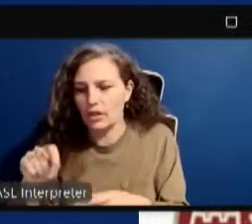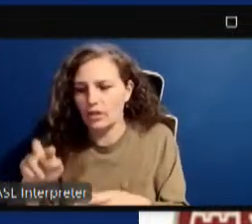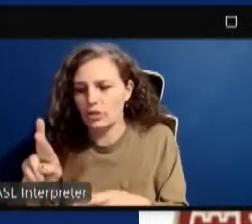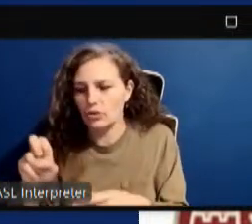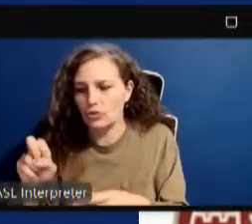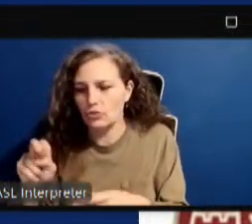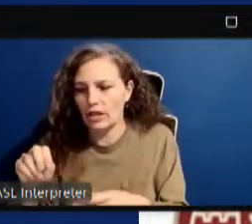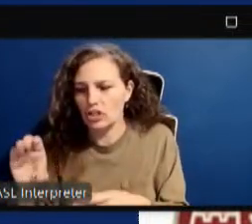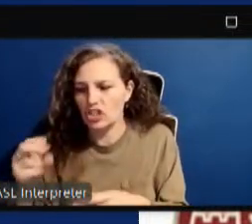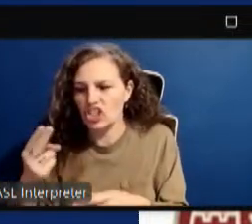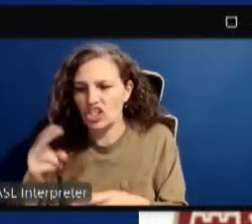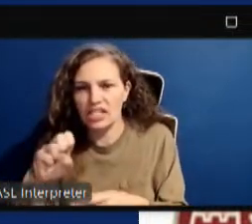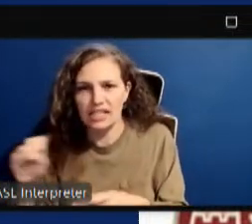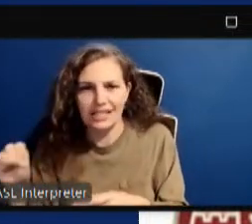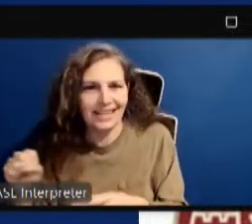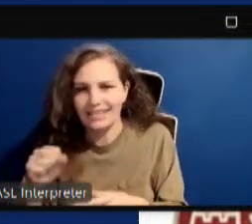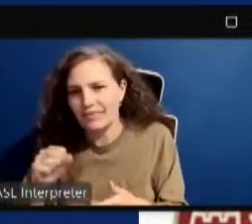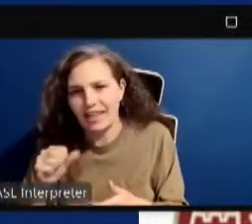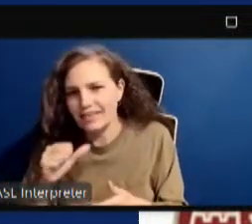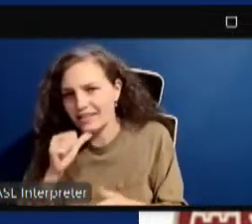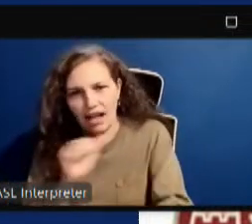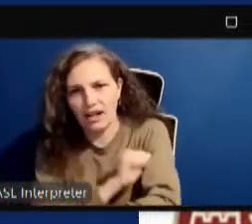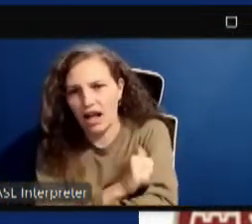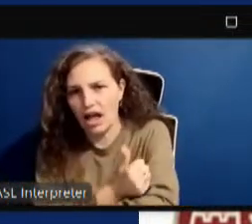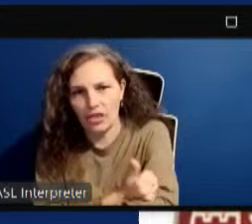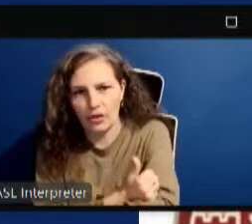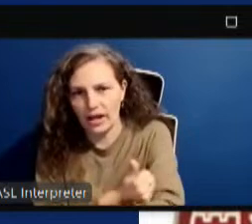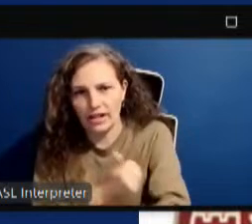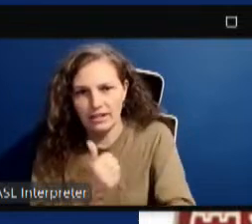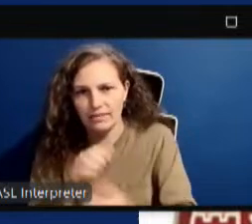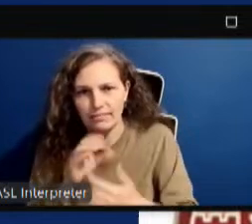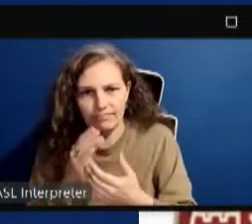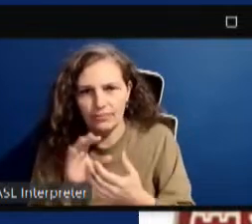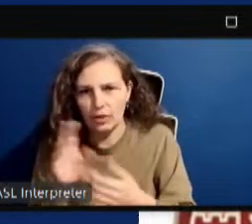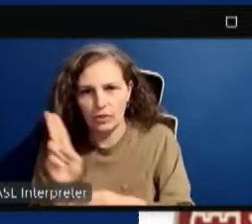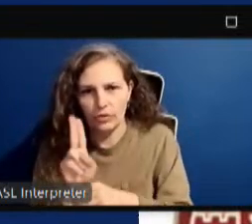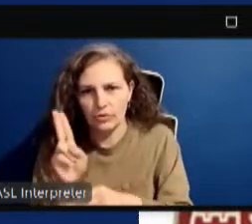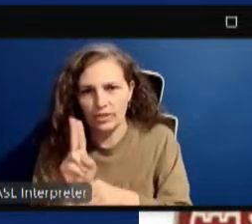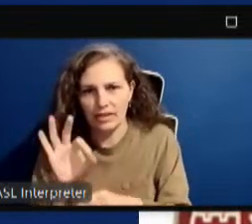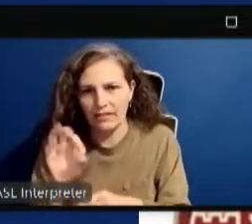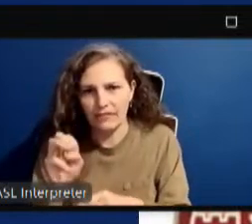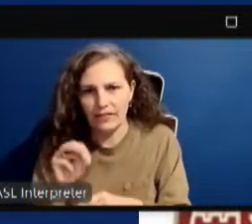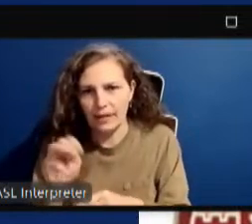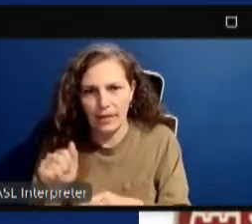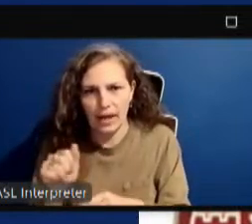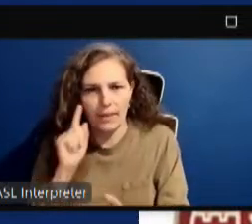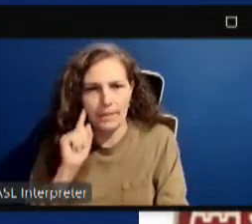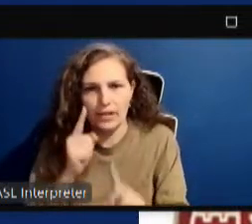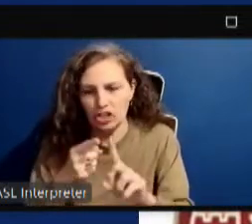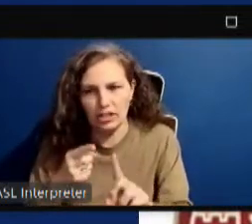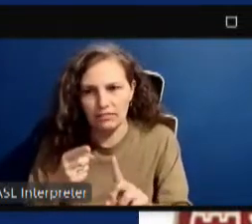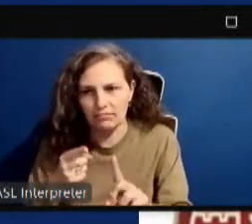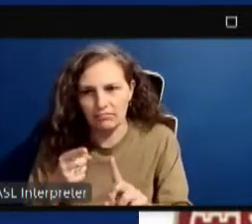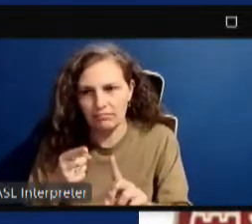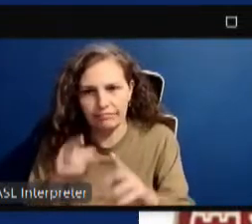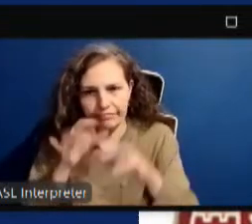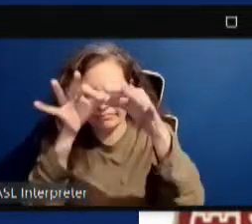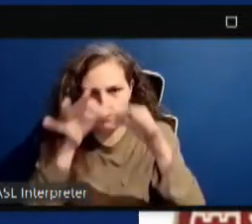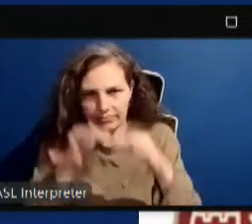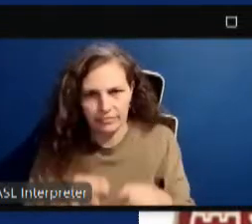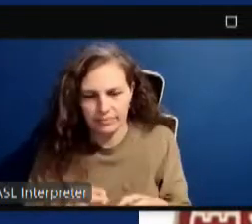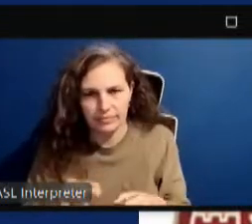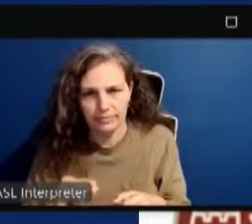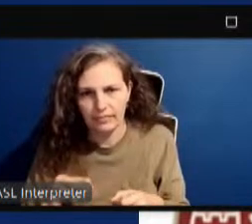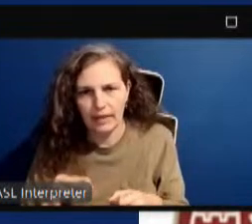our FEMA mission assignment. Now, what we do is we